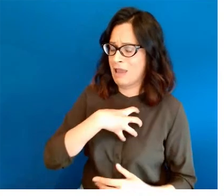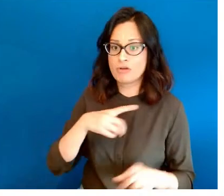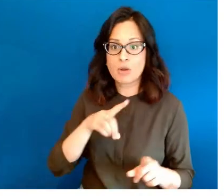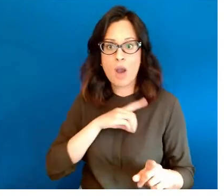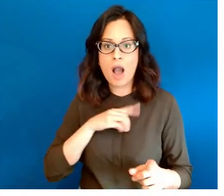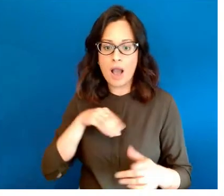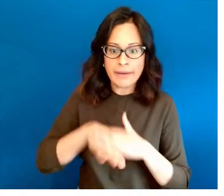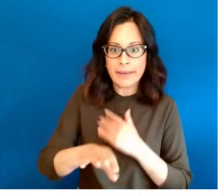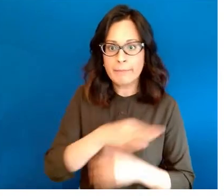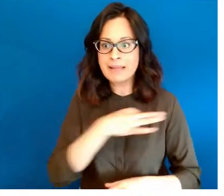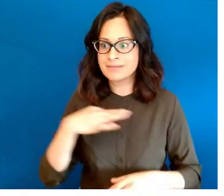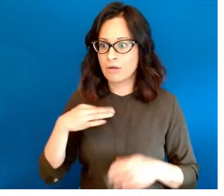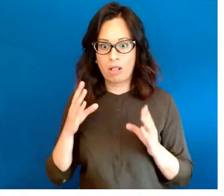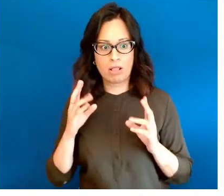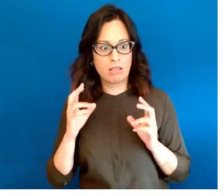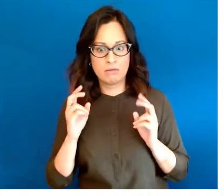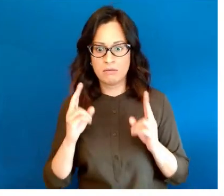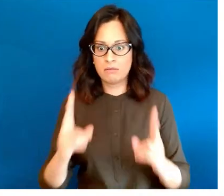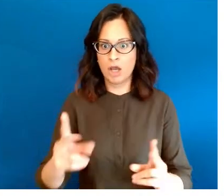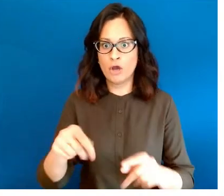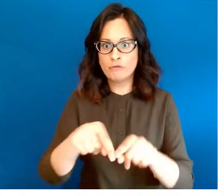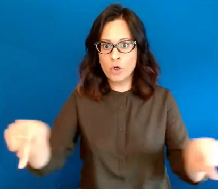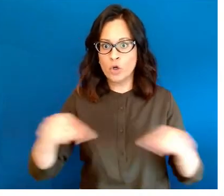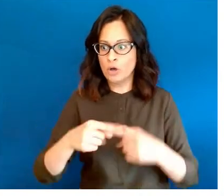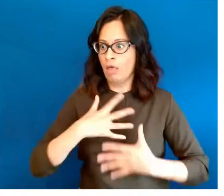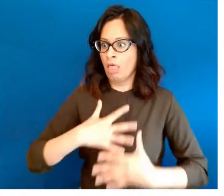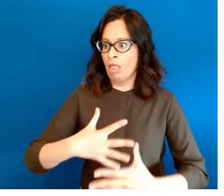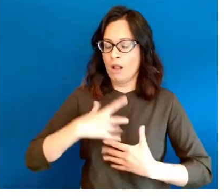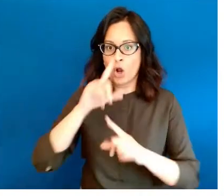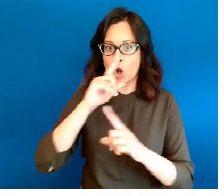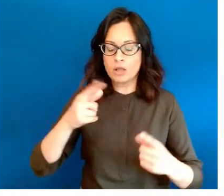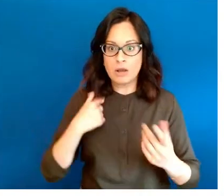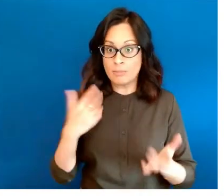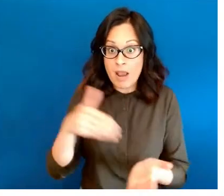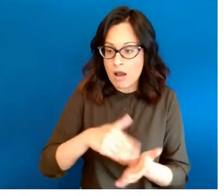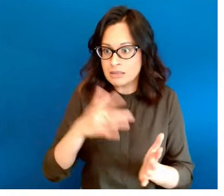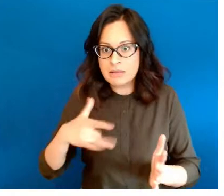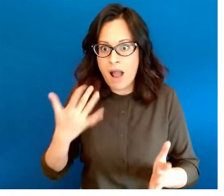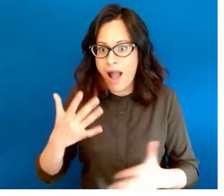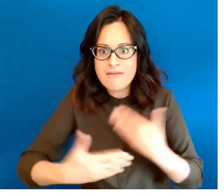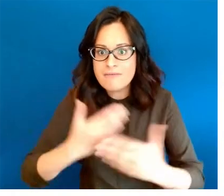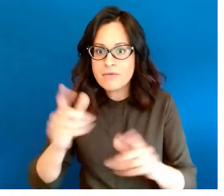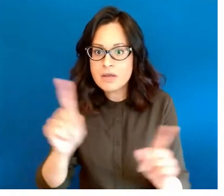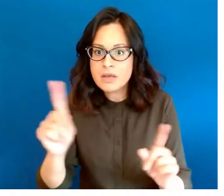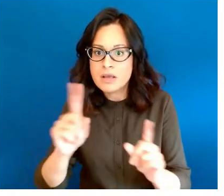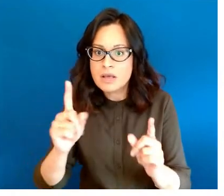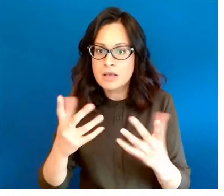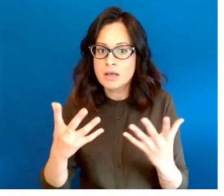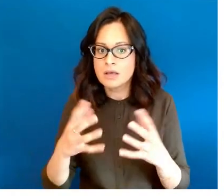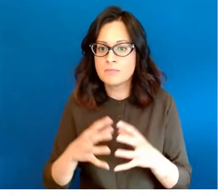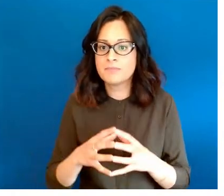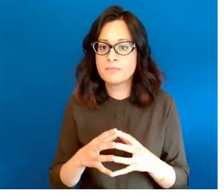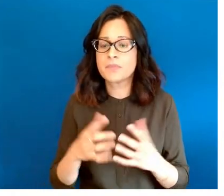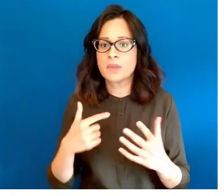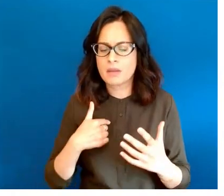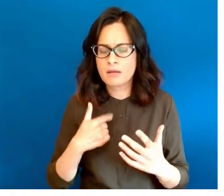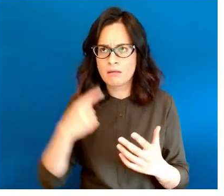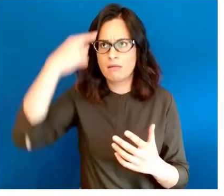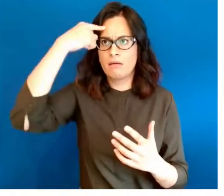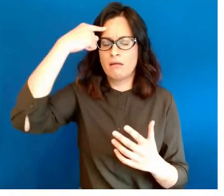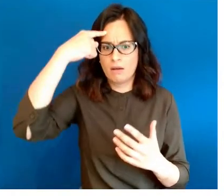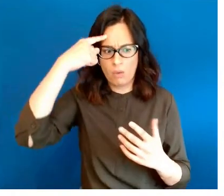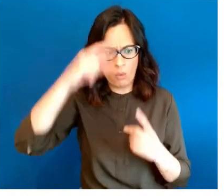room because I couldn't breathe. I didn't know if I would make it there or not, and after as well, mentally it impacted